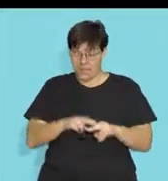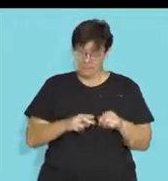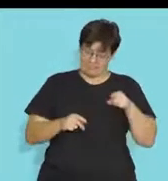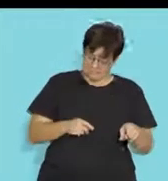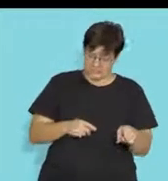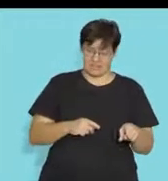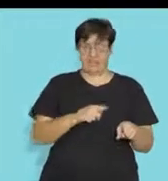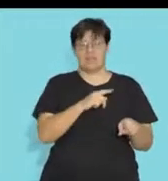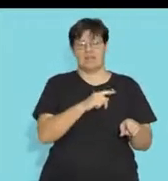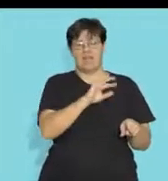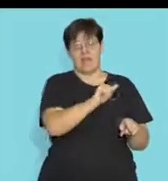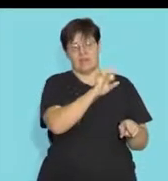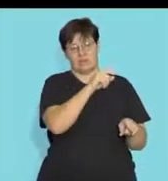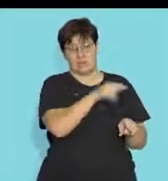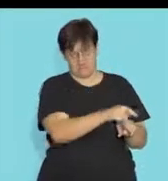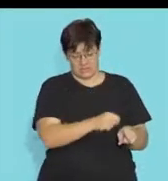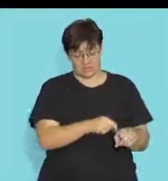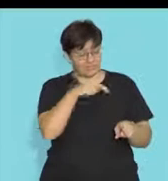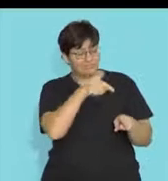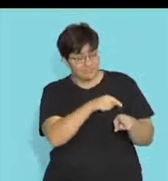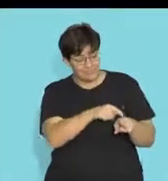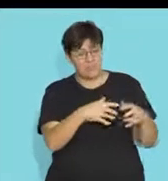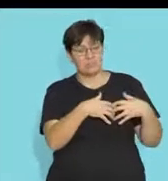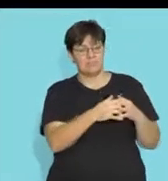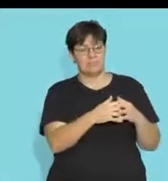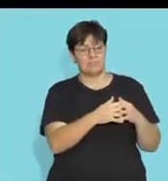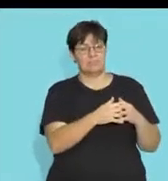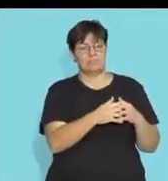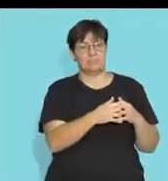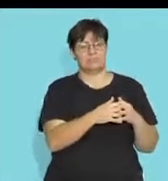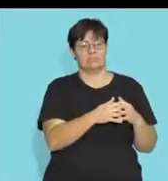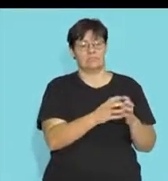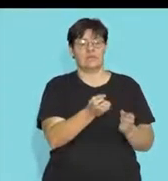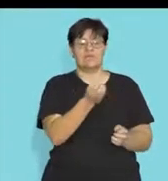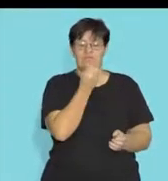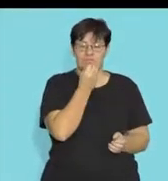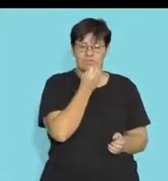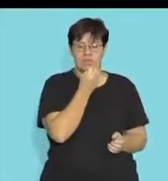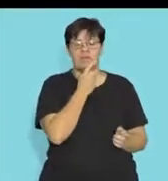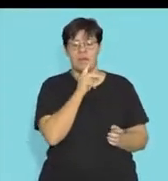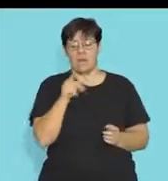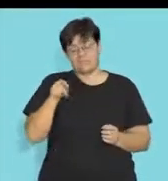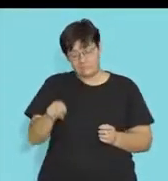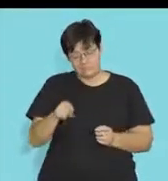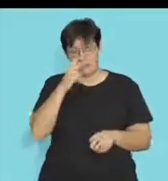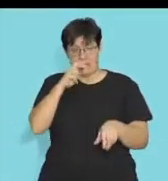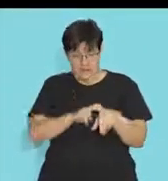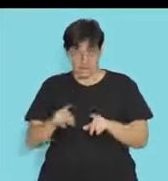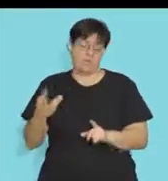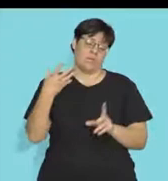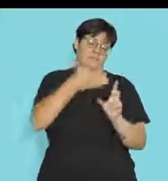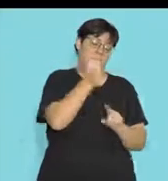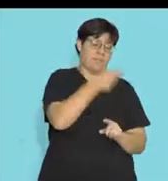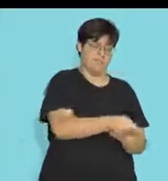abiotic components. As we mentioned, the abiotic components form the essential nutrients that biotic components